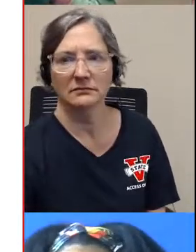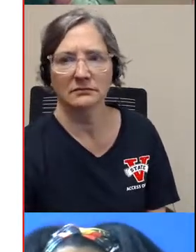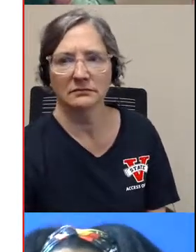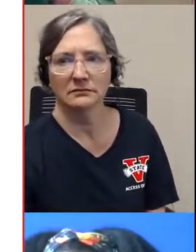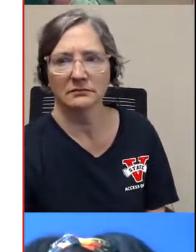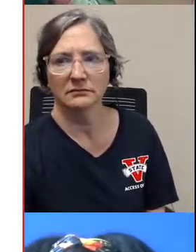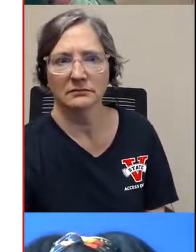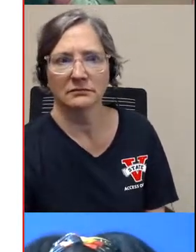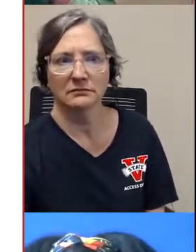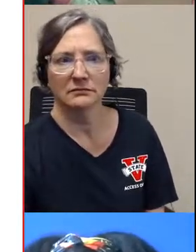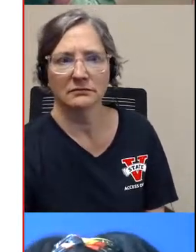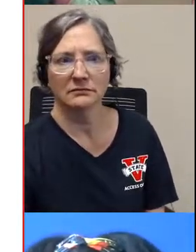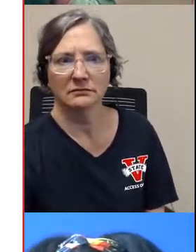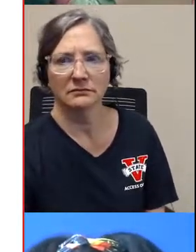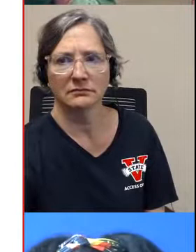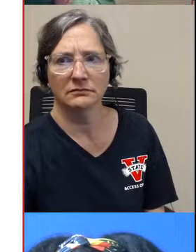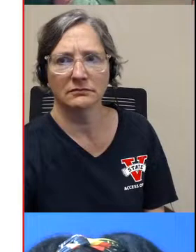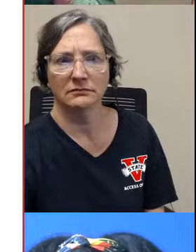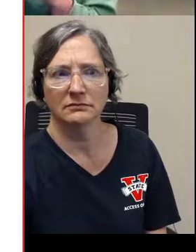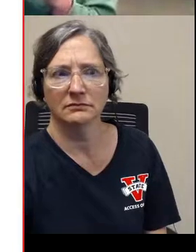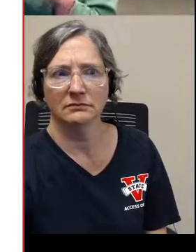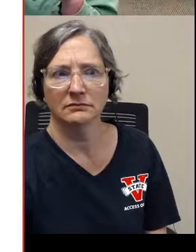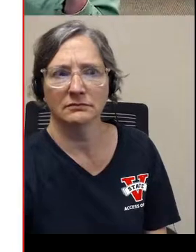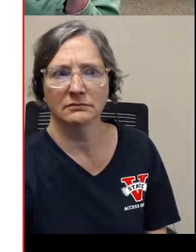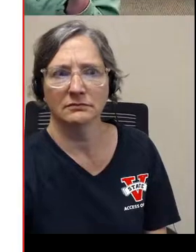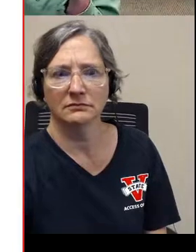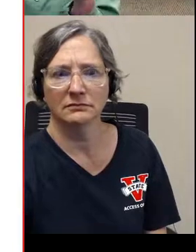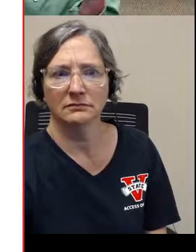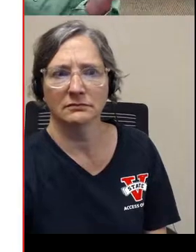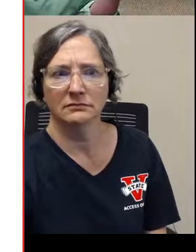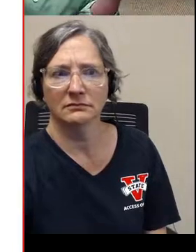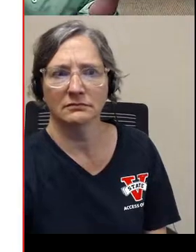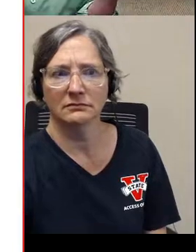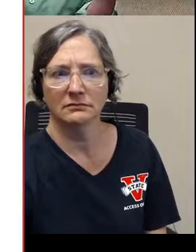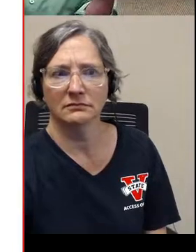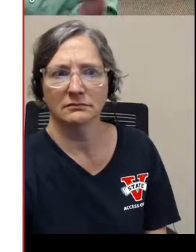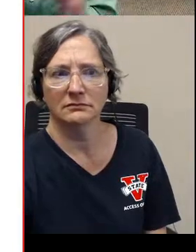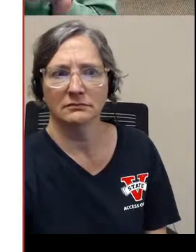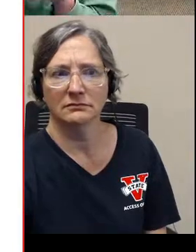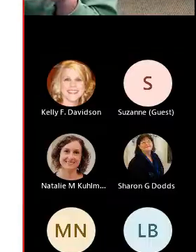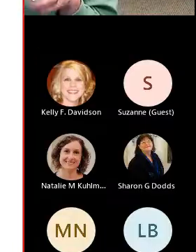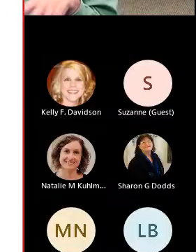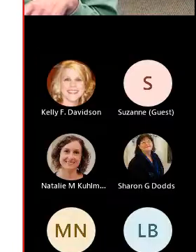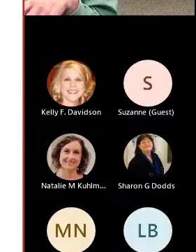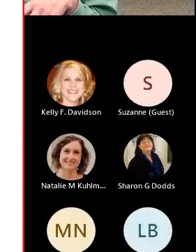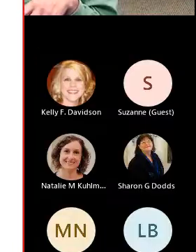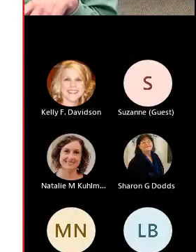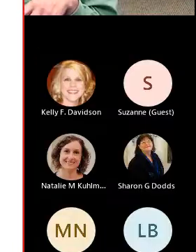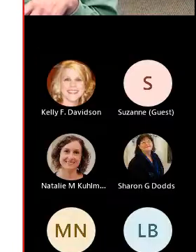design, in the lesson design course. But it's just another way, again, multimodal,